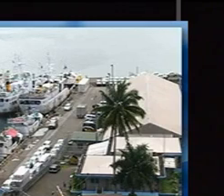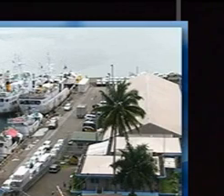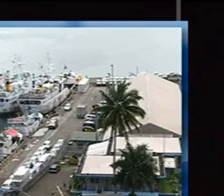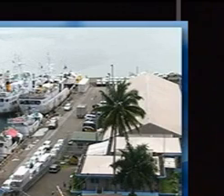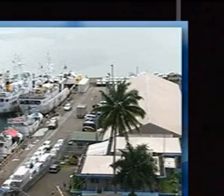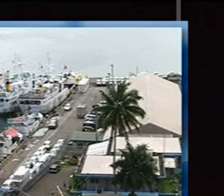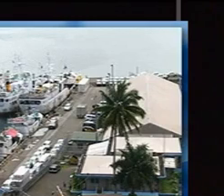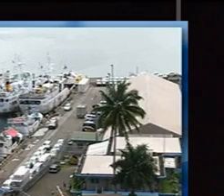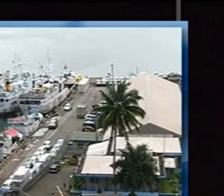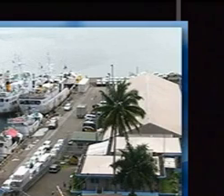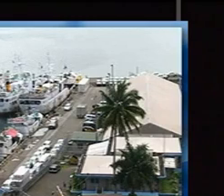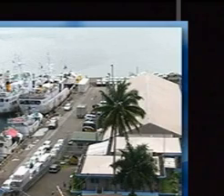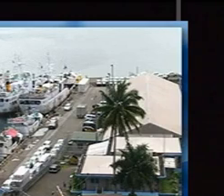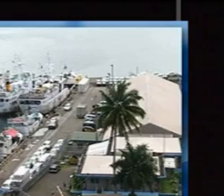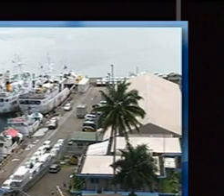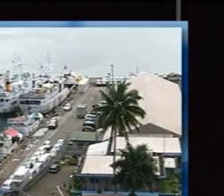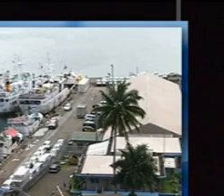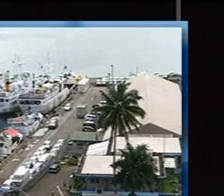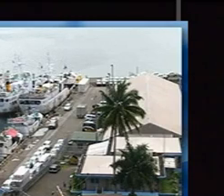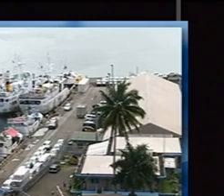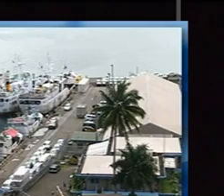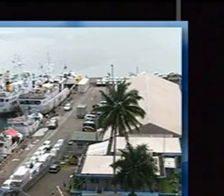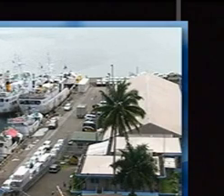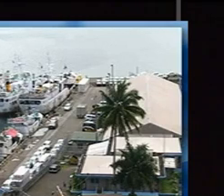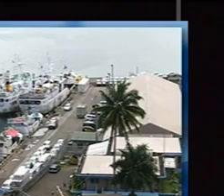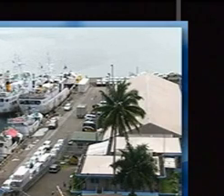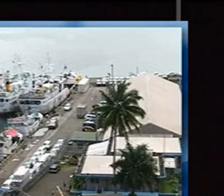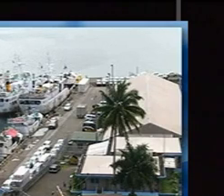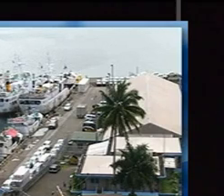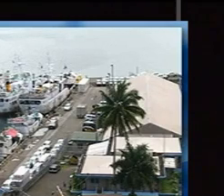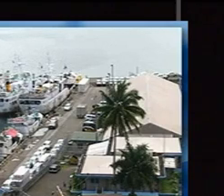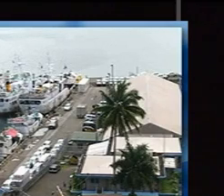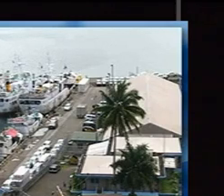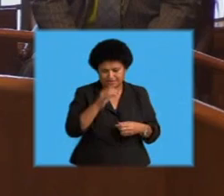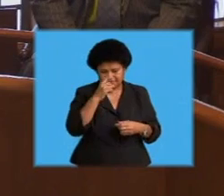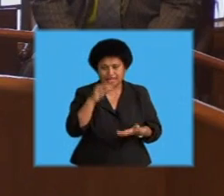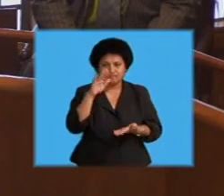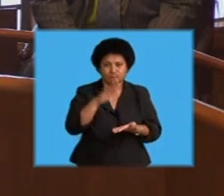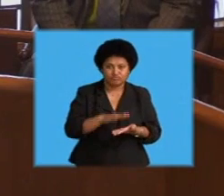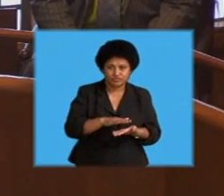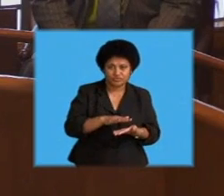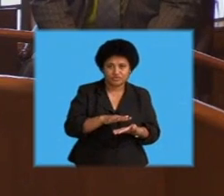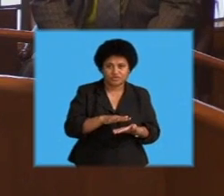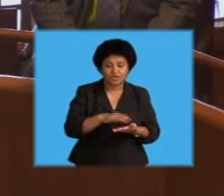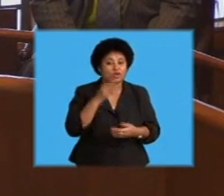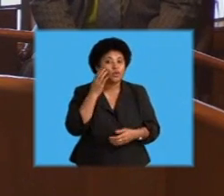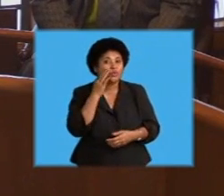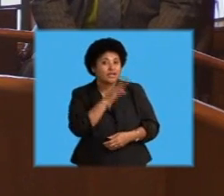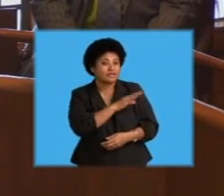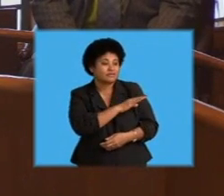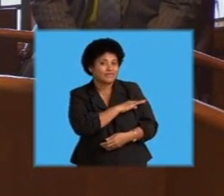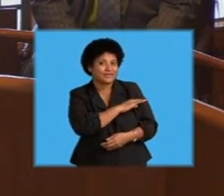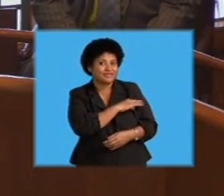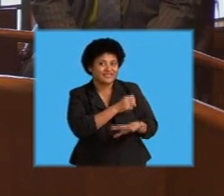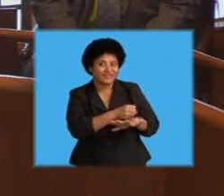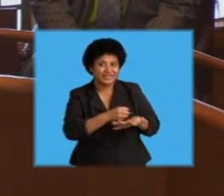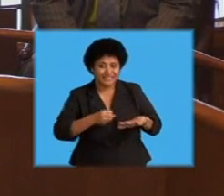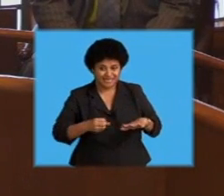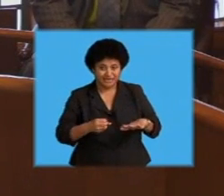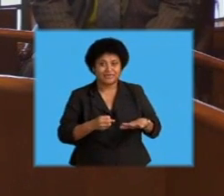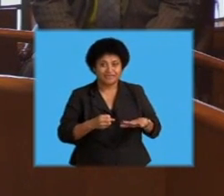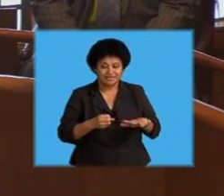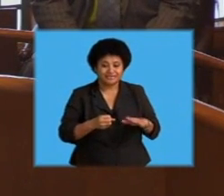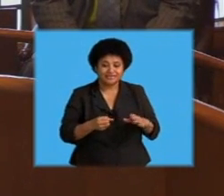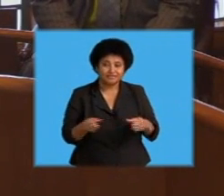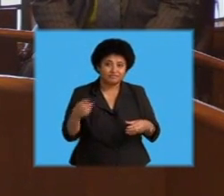reduce to a comfortable 45% by the end of this financial year. Explaining in layman's terms how the country's